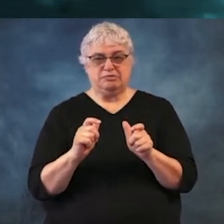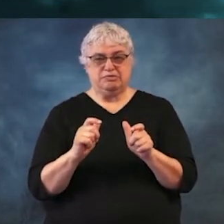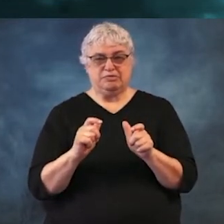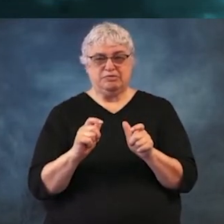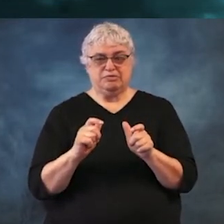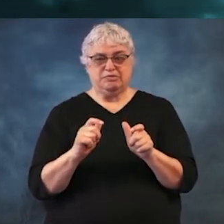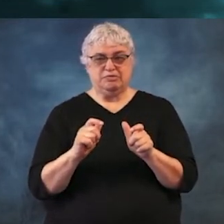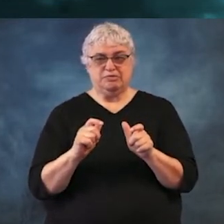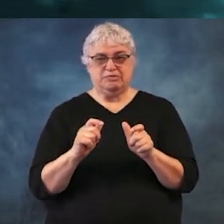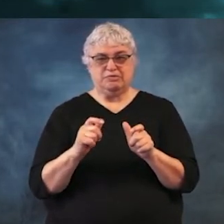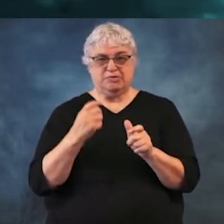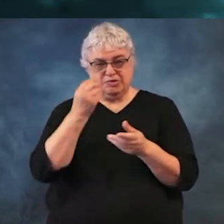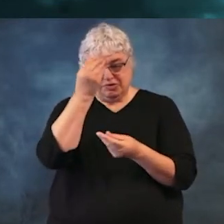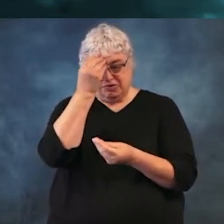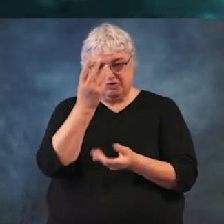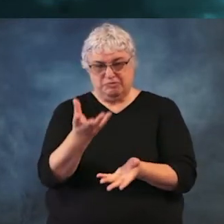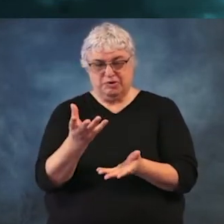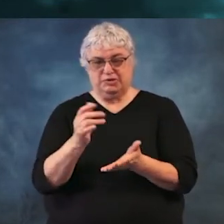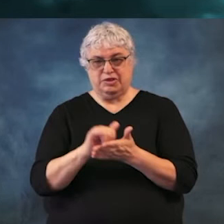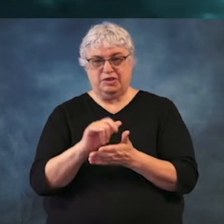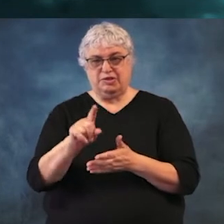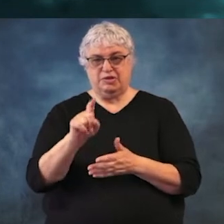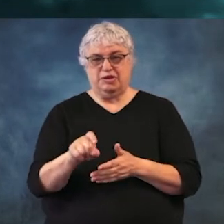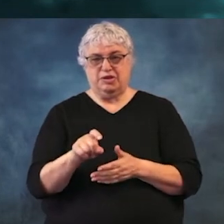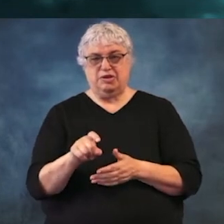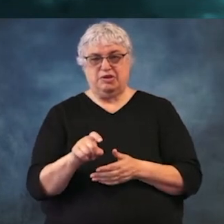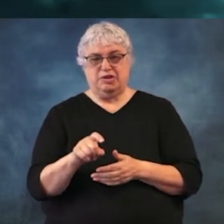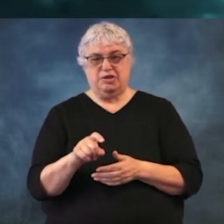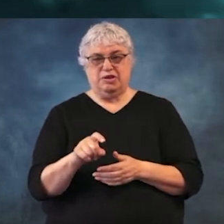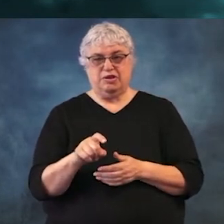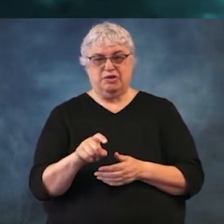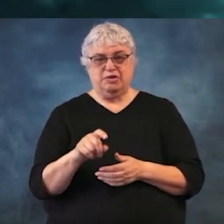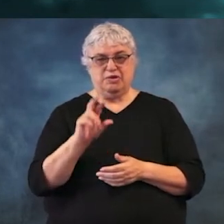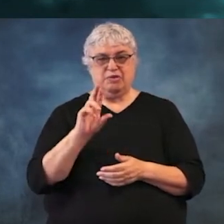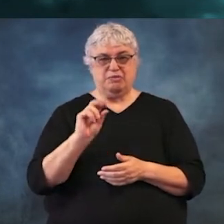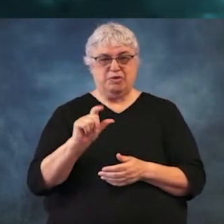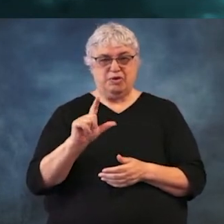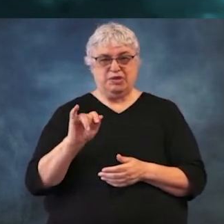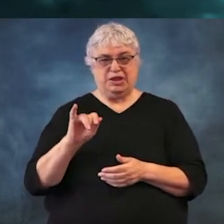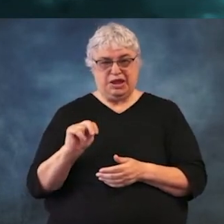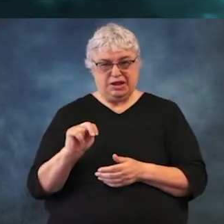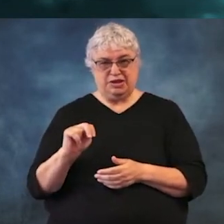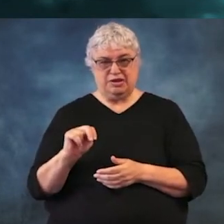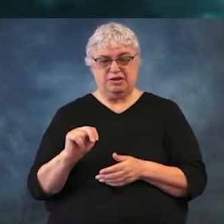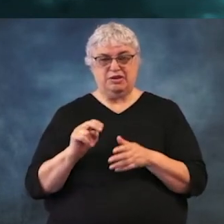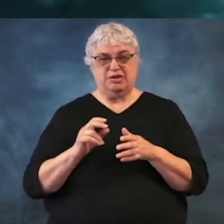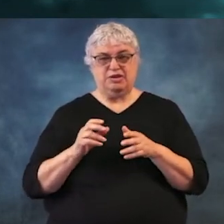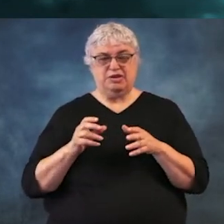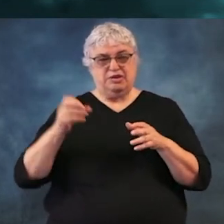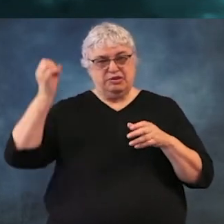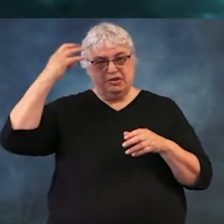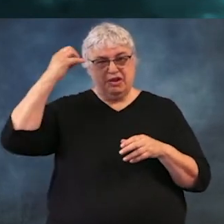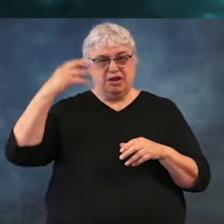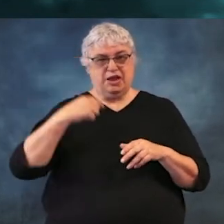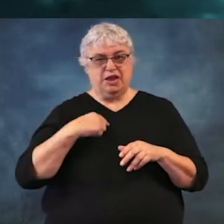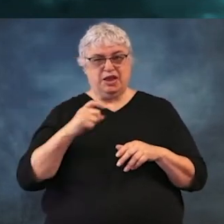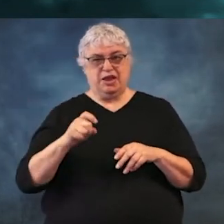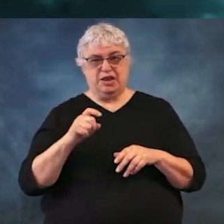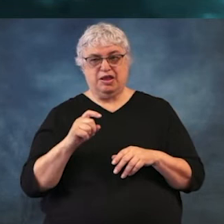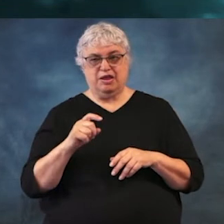when you express to them that you need a roll-in shower, you need to say, I